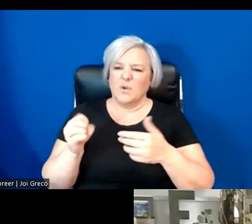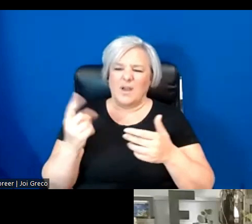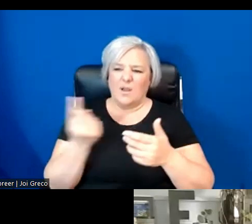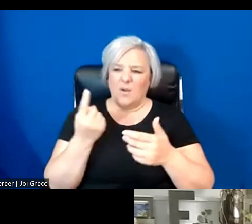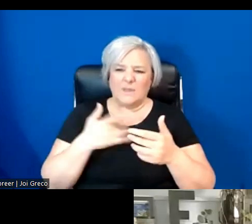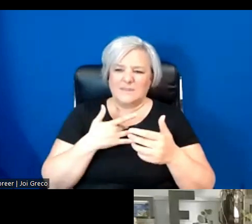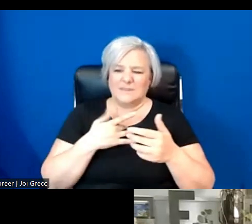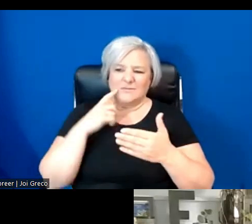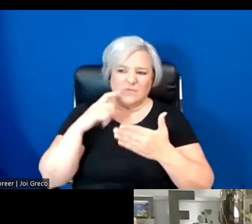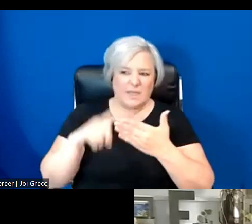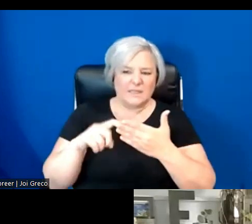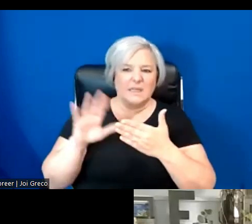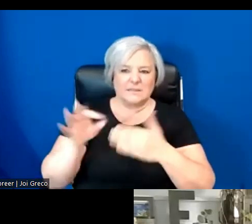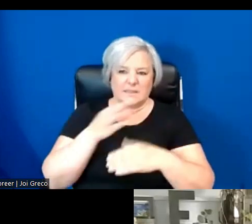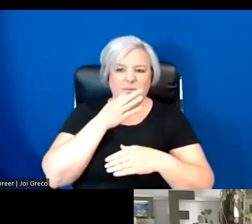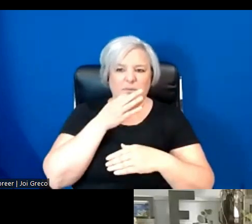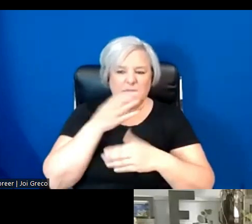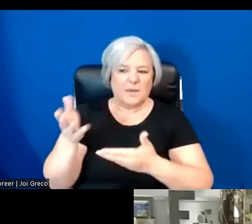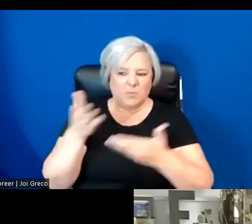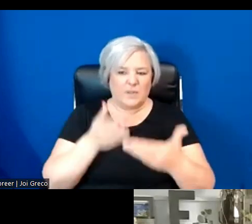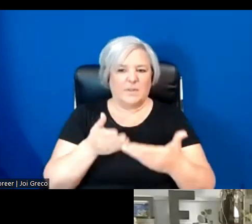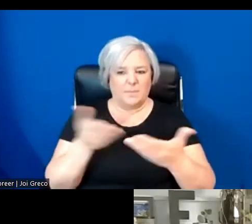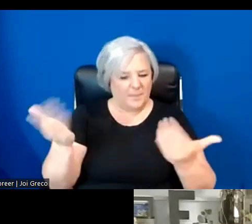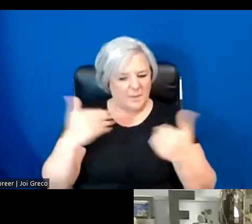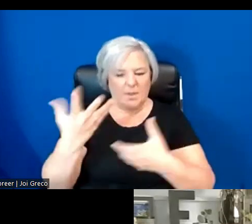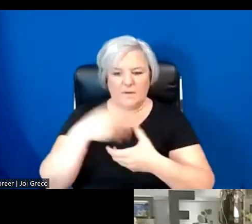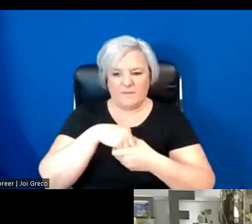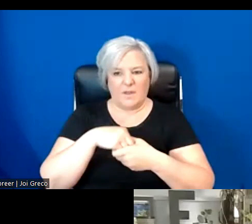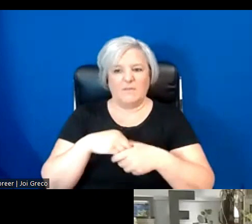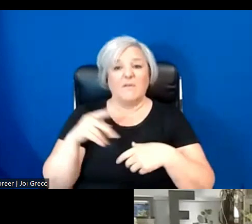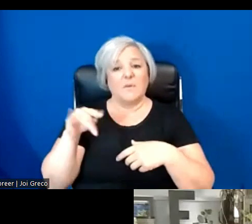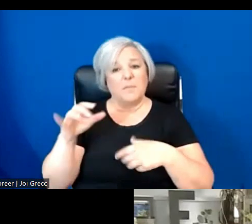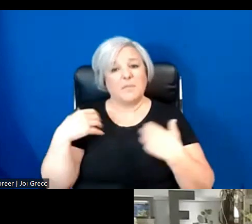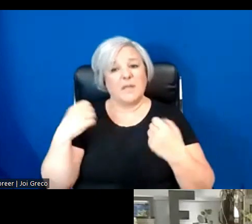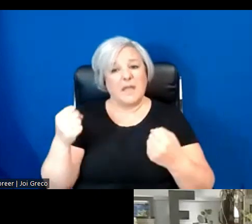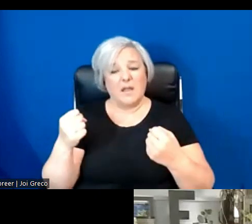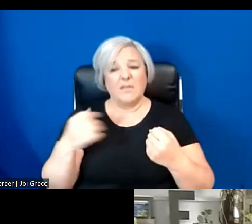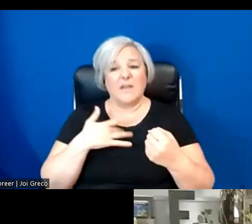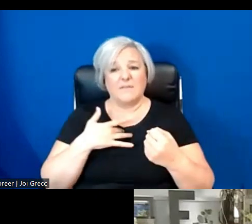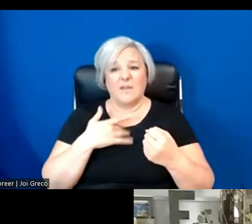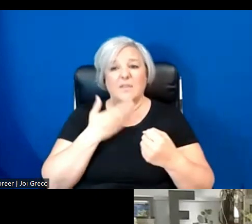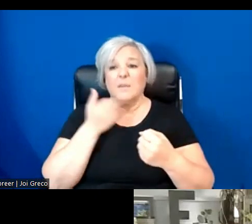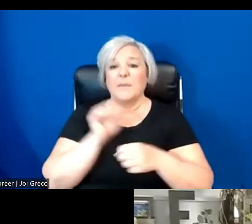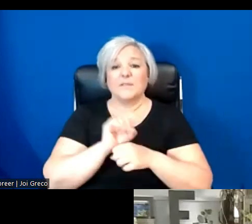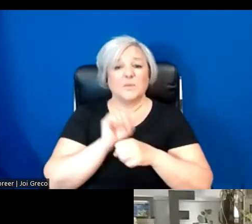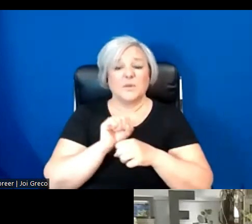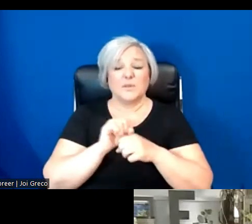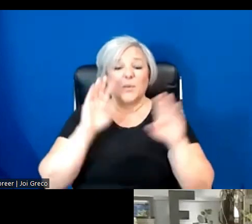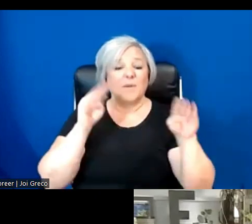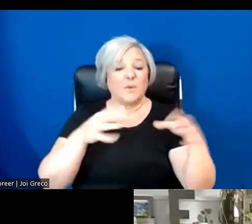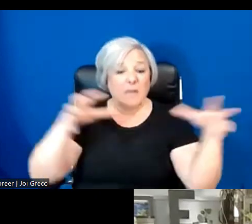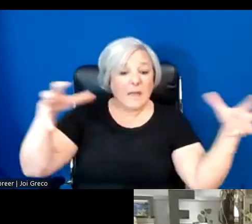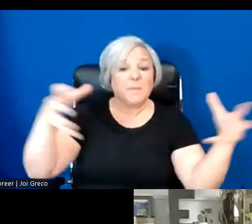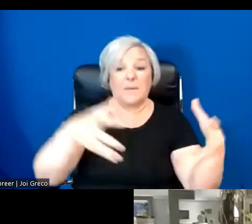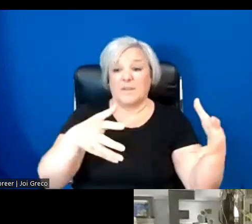that recognize people's expertise and bring them to the table. And for public health, I think our best work is done when we focus on the population at large,